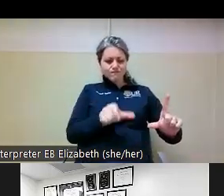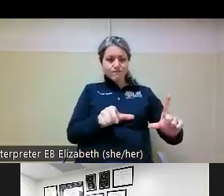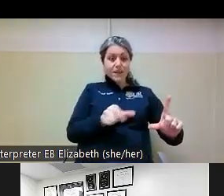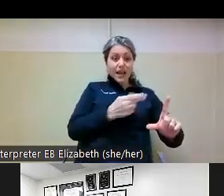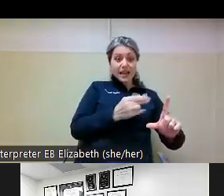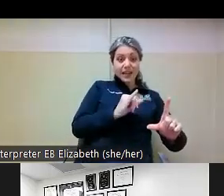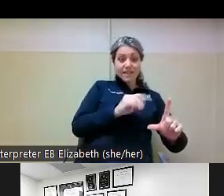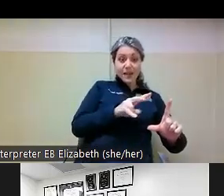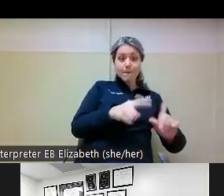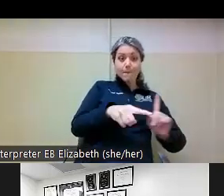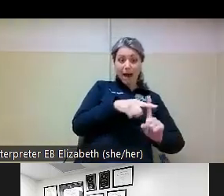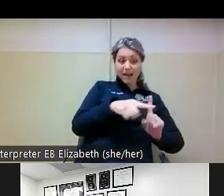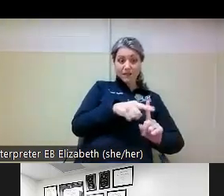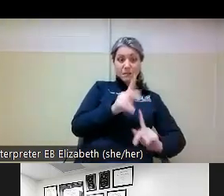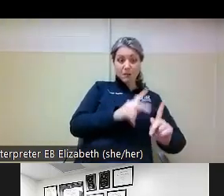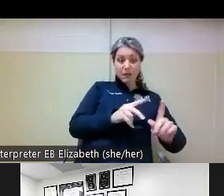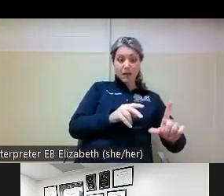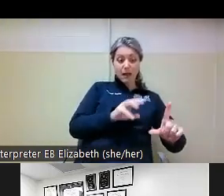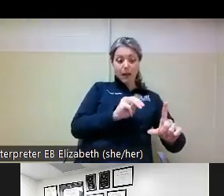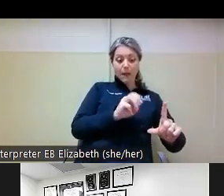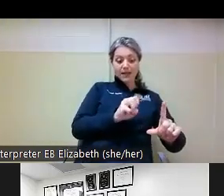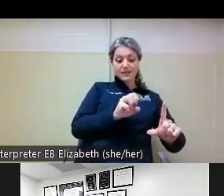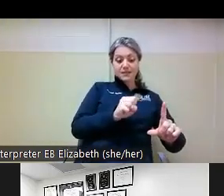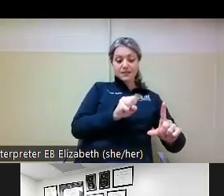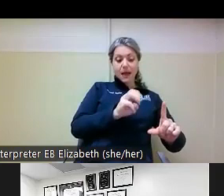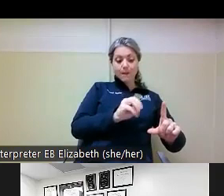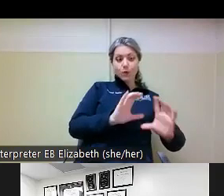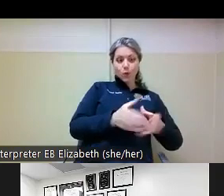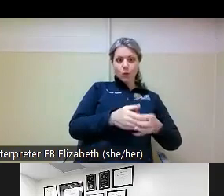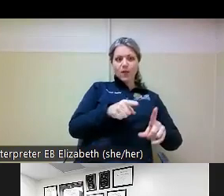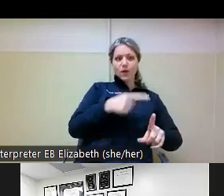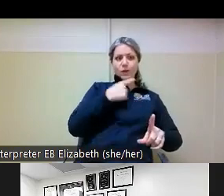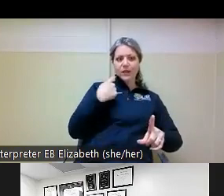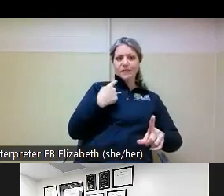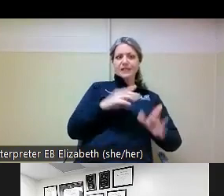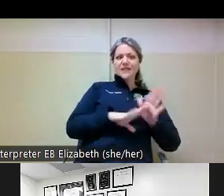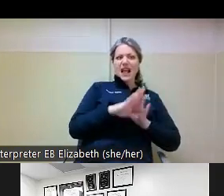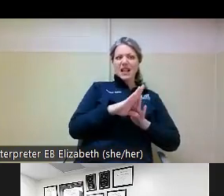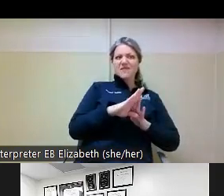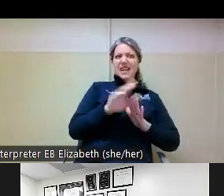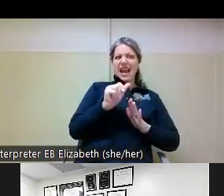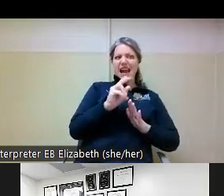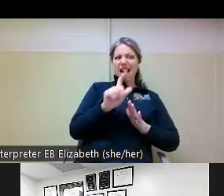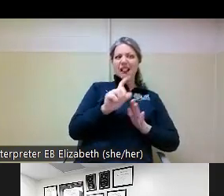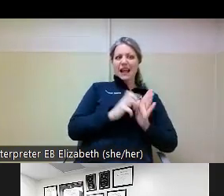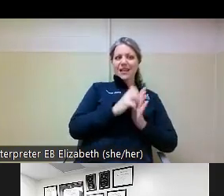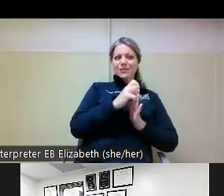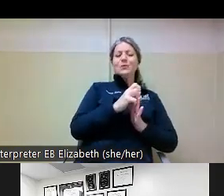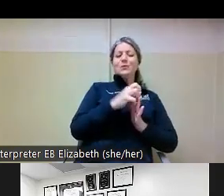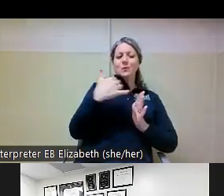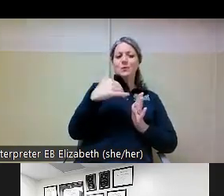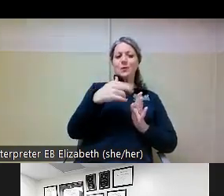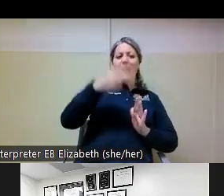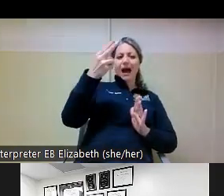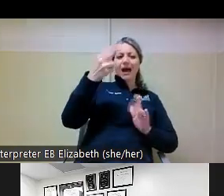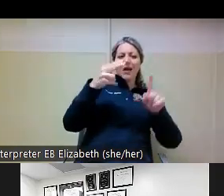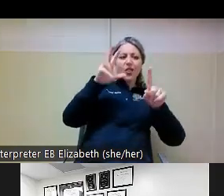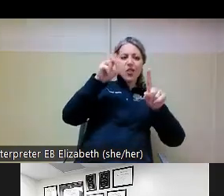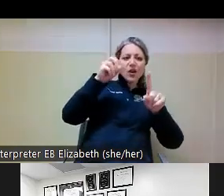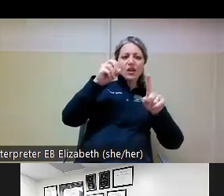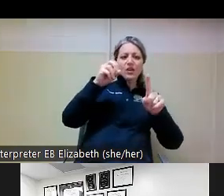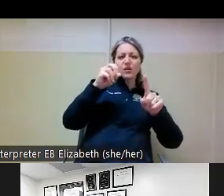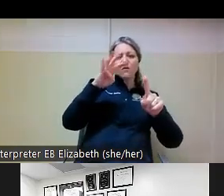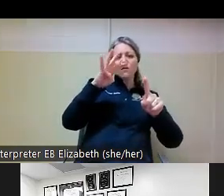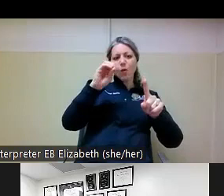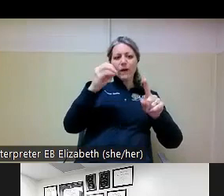positive men, their risk of developing anal cancer is upwards of 30 to 40